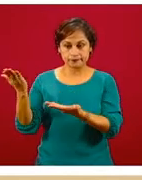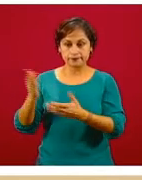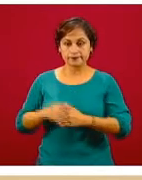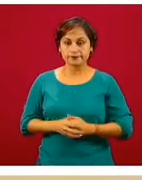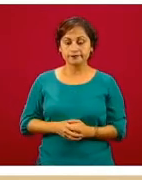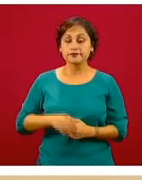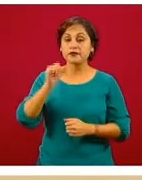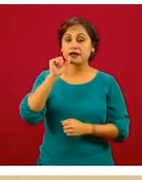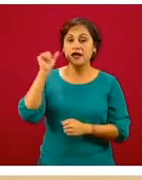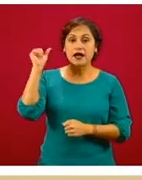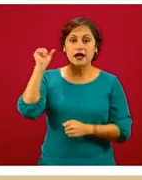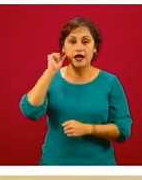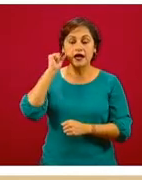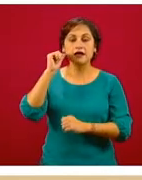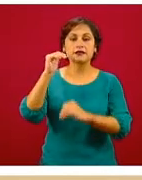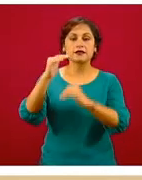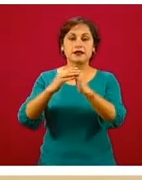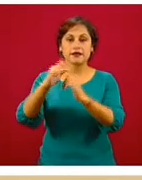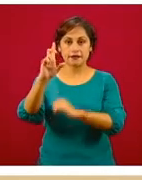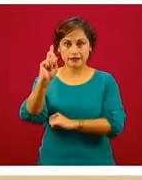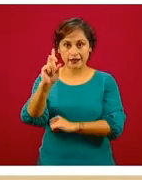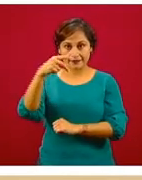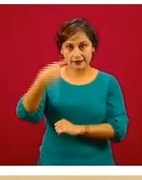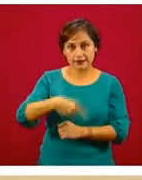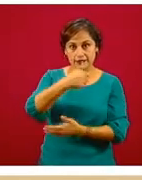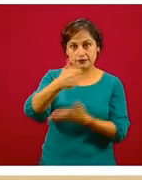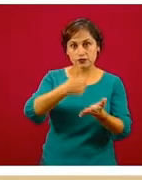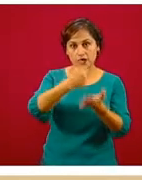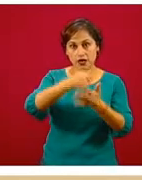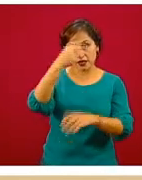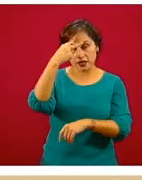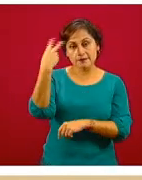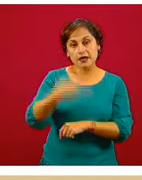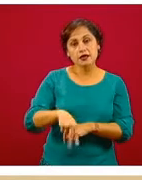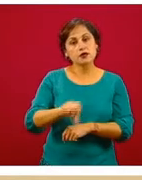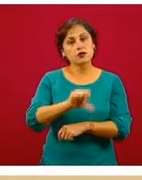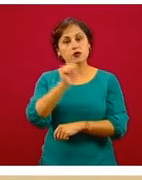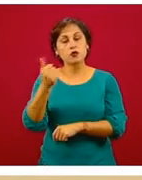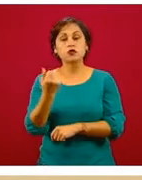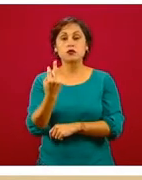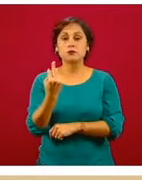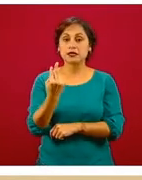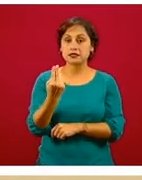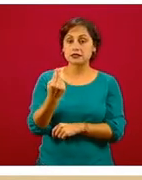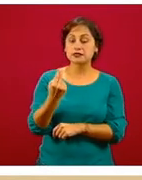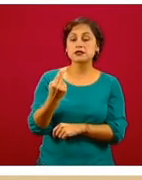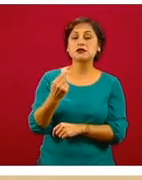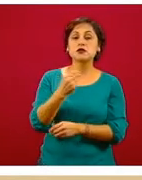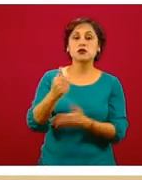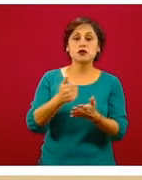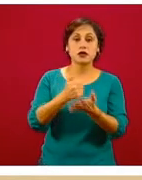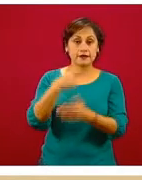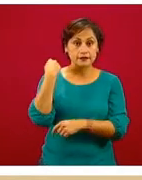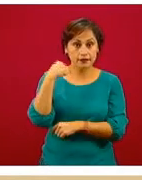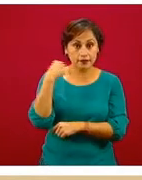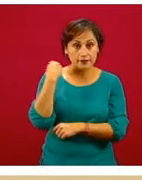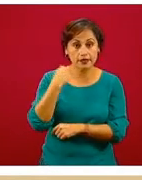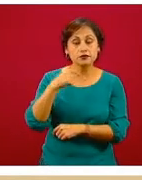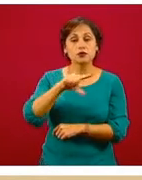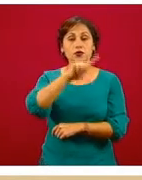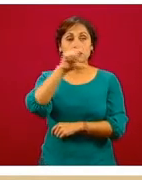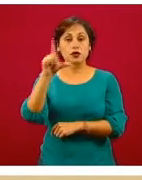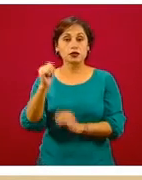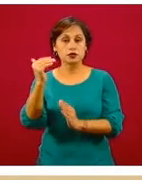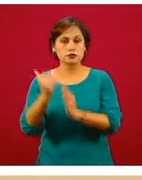We can again see here that the incidence rate has maintained steady in Mexico City, in Tabasco